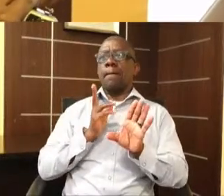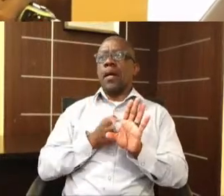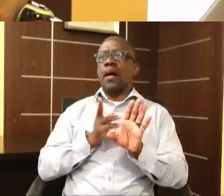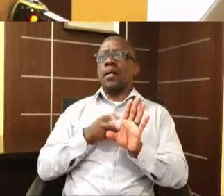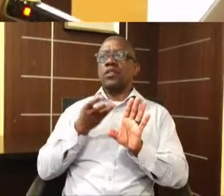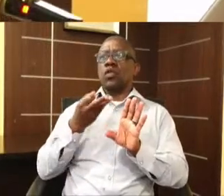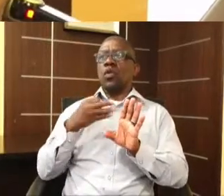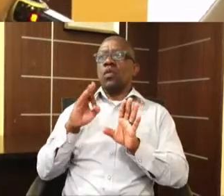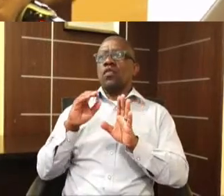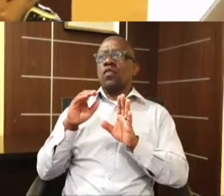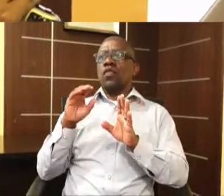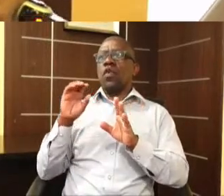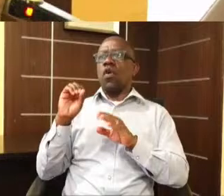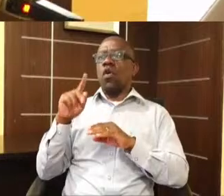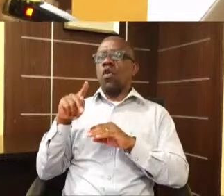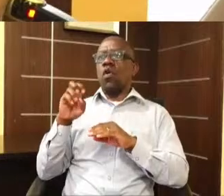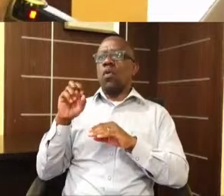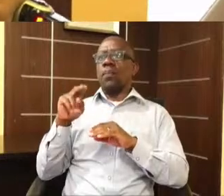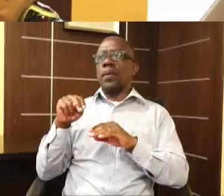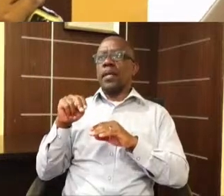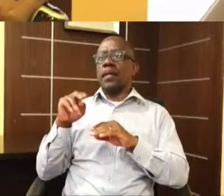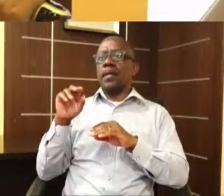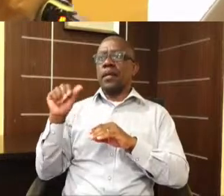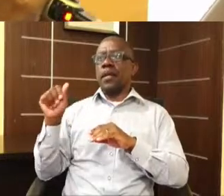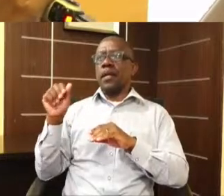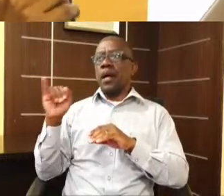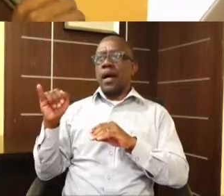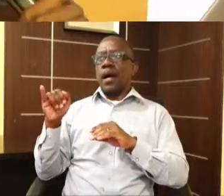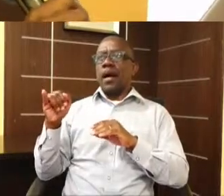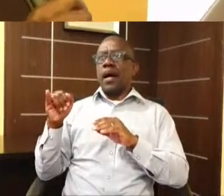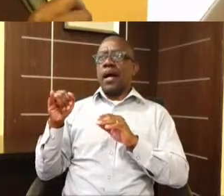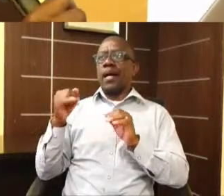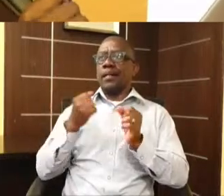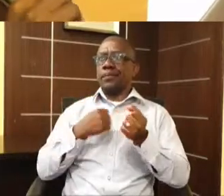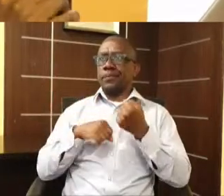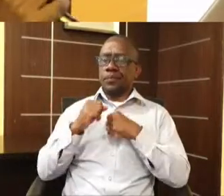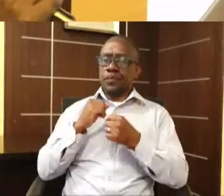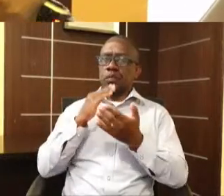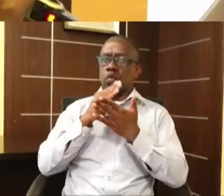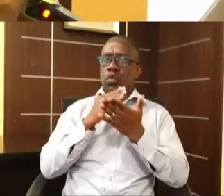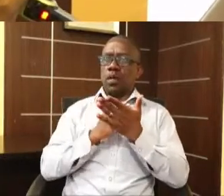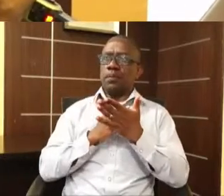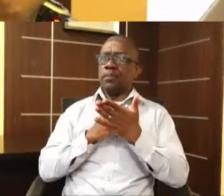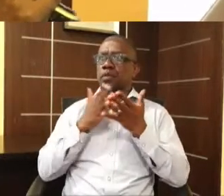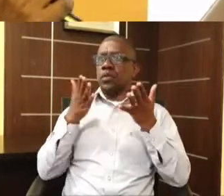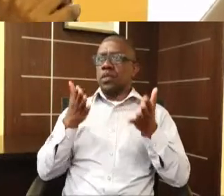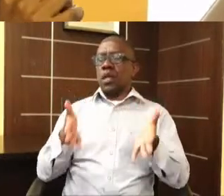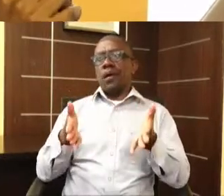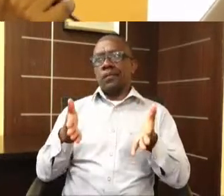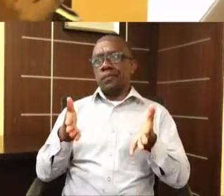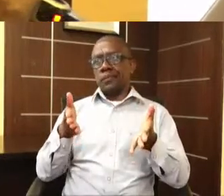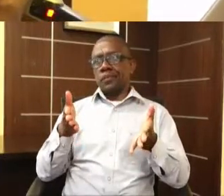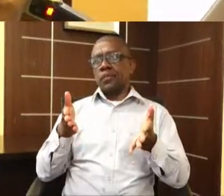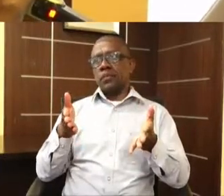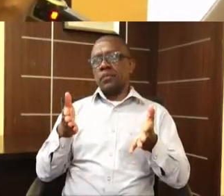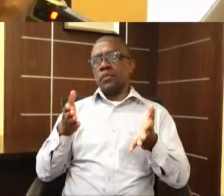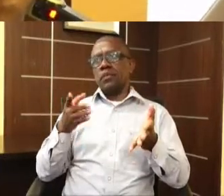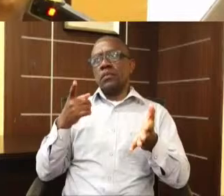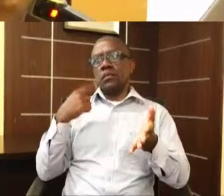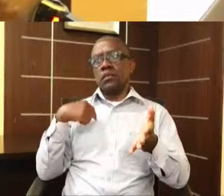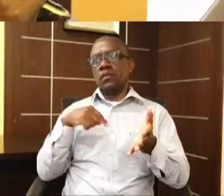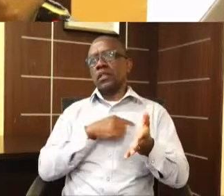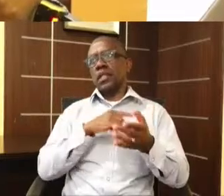the OpenAI Accelerator program. So right now we